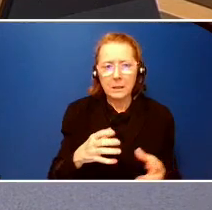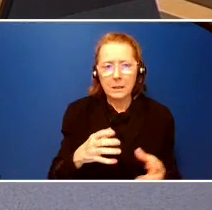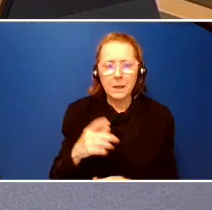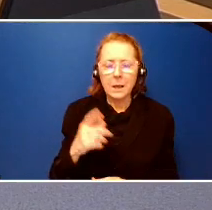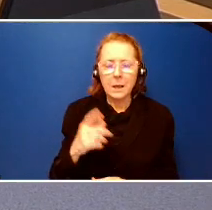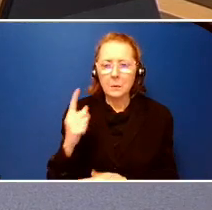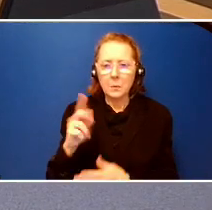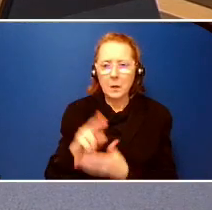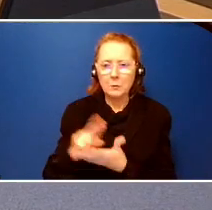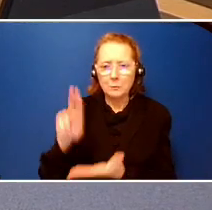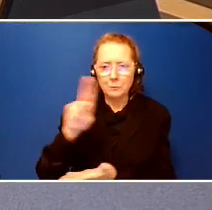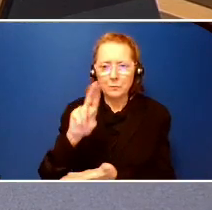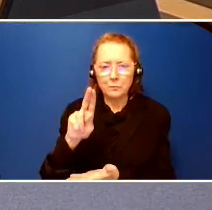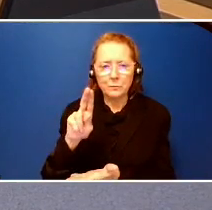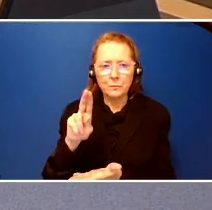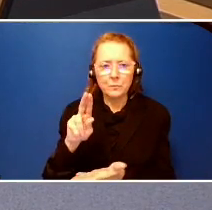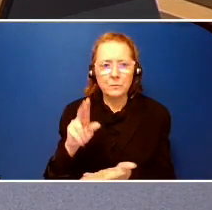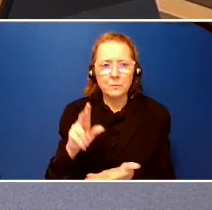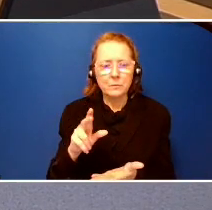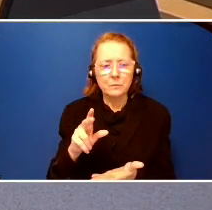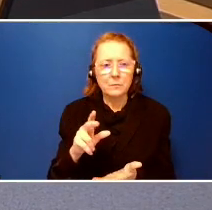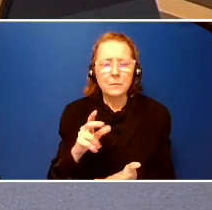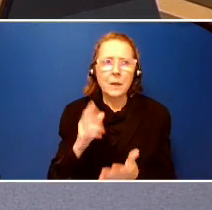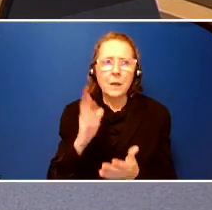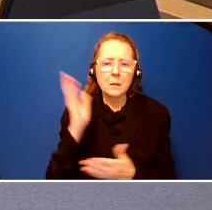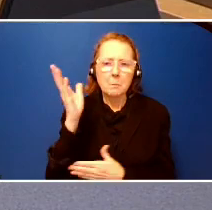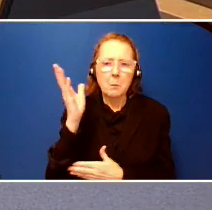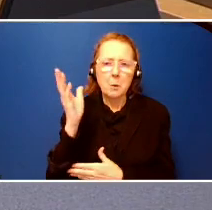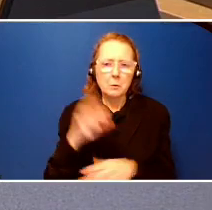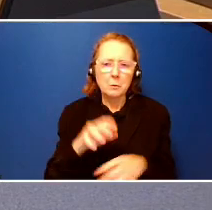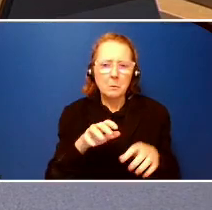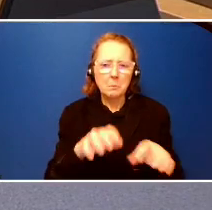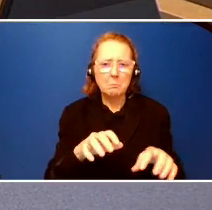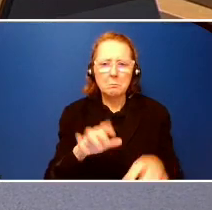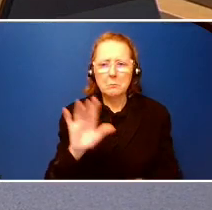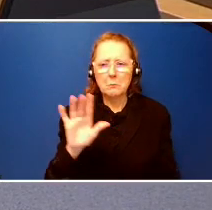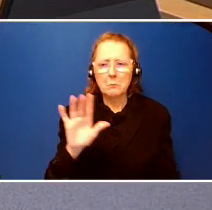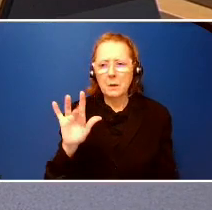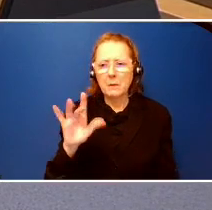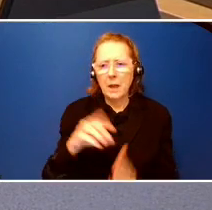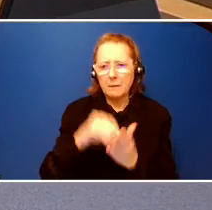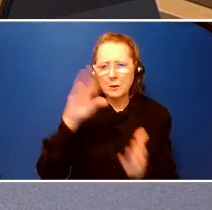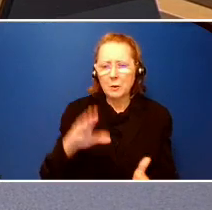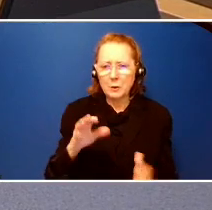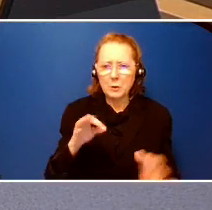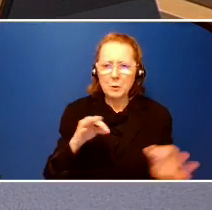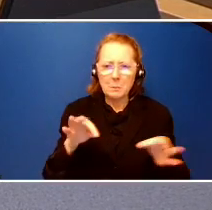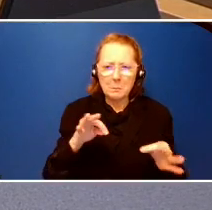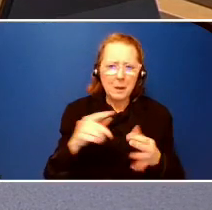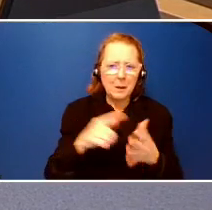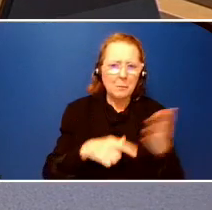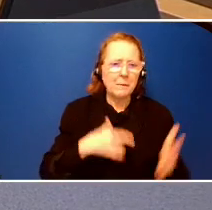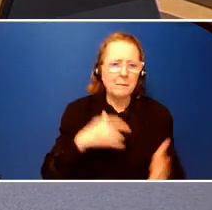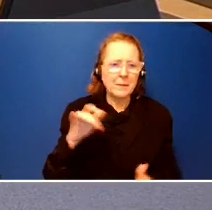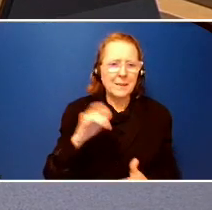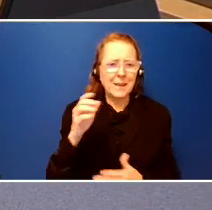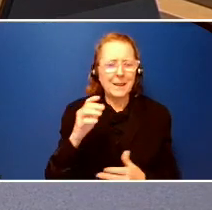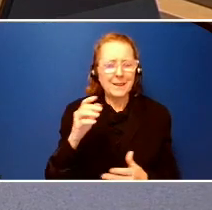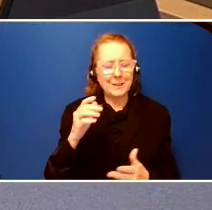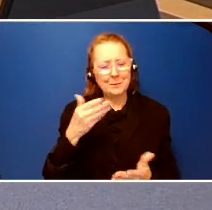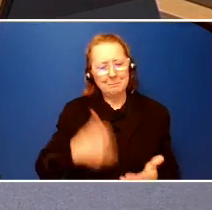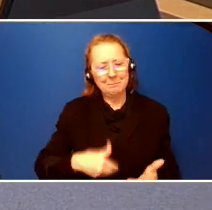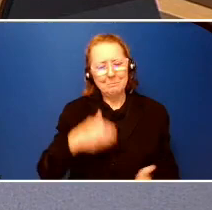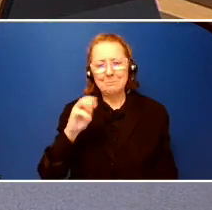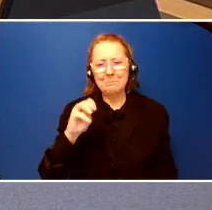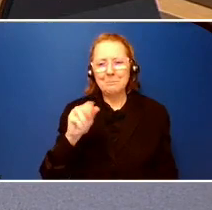to about 25 students about what it's like to be the mayor. I participated in a flag raising ceremony at